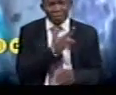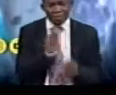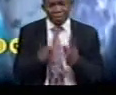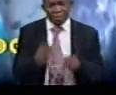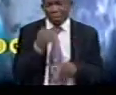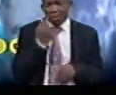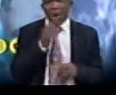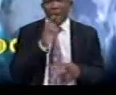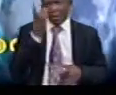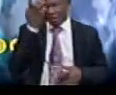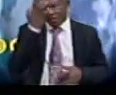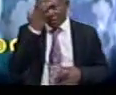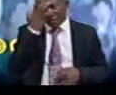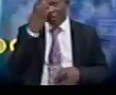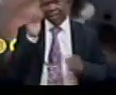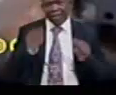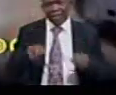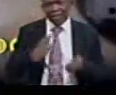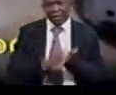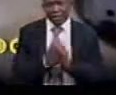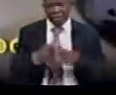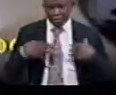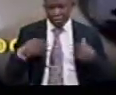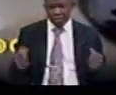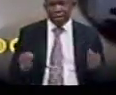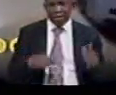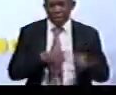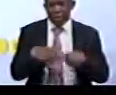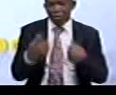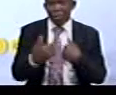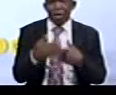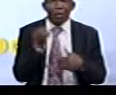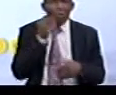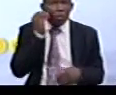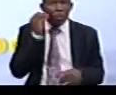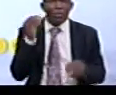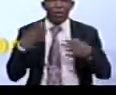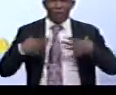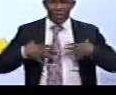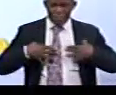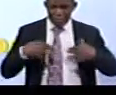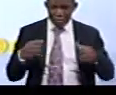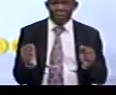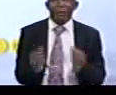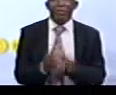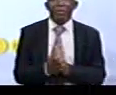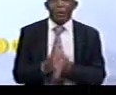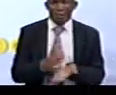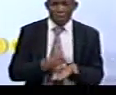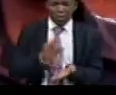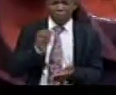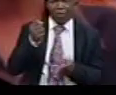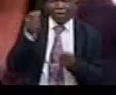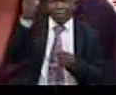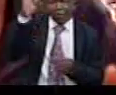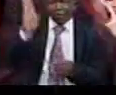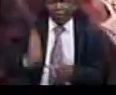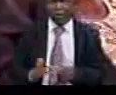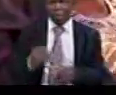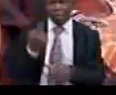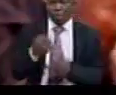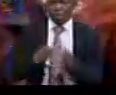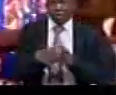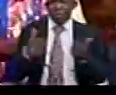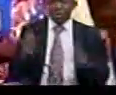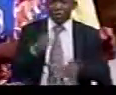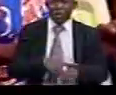and packing their beds from the hospital and going back home glorifying God. What a great time to